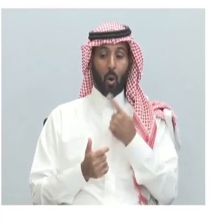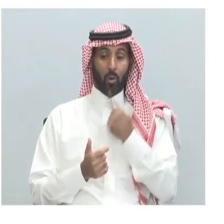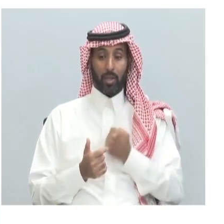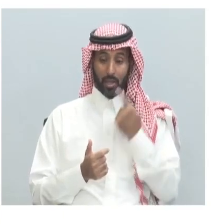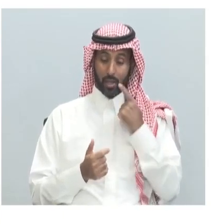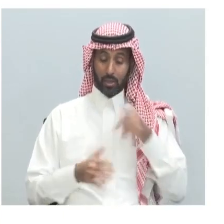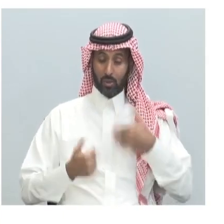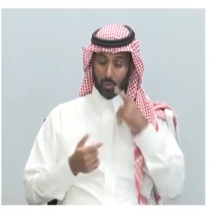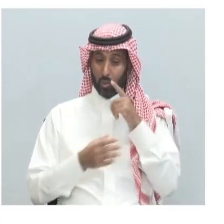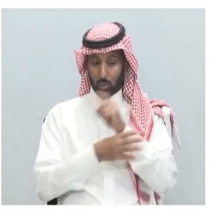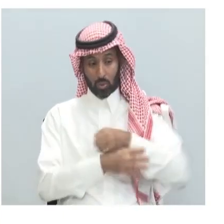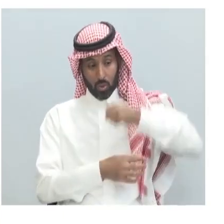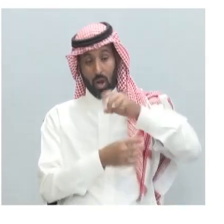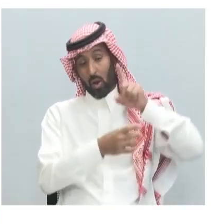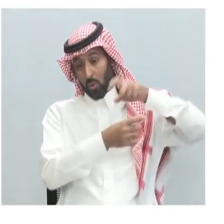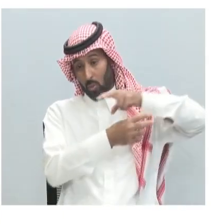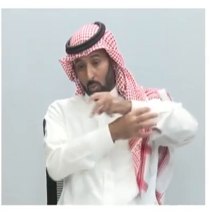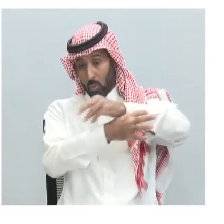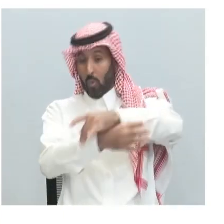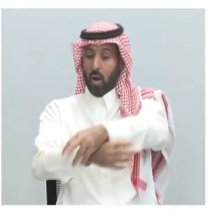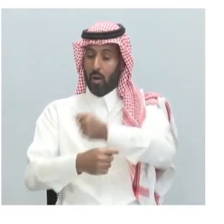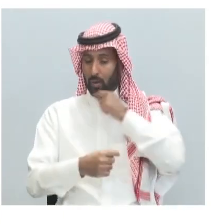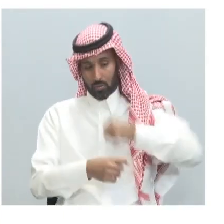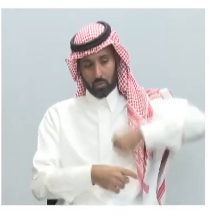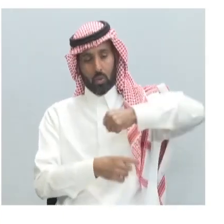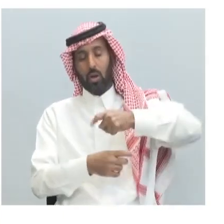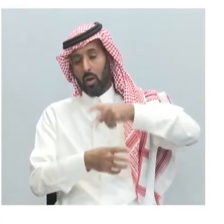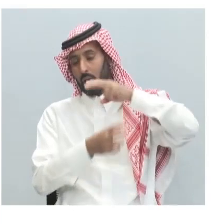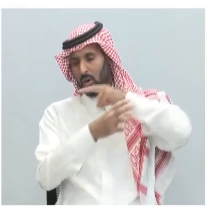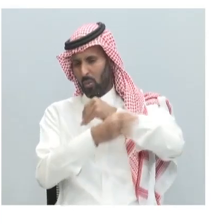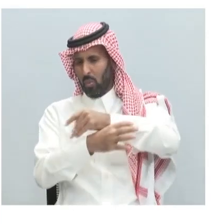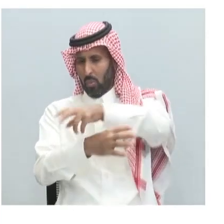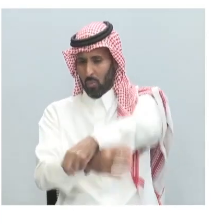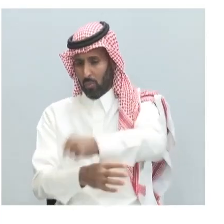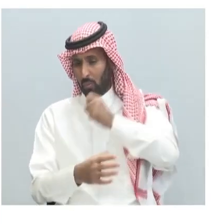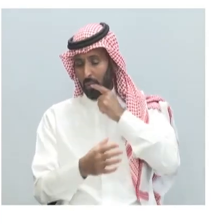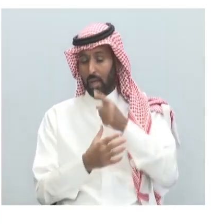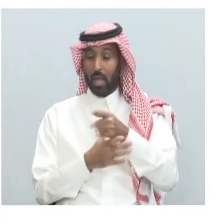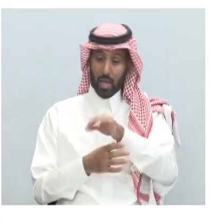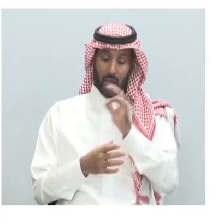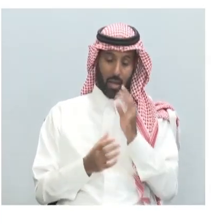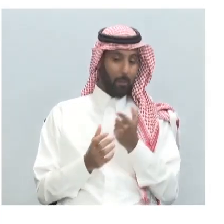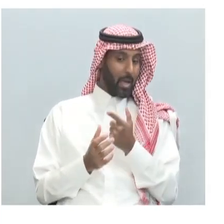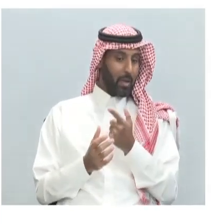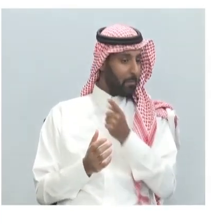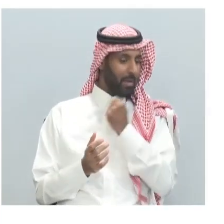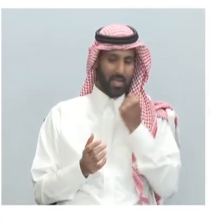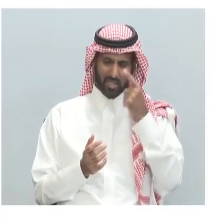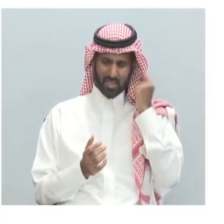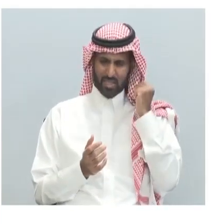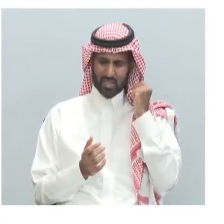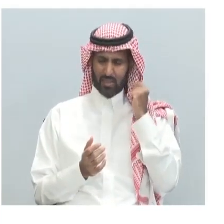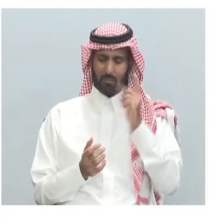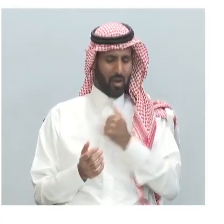try falconing. Falcon, do you remember falcon? Okay, but what can you choose from here? But there